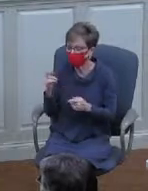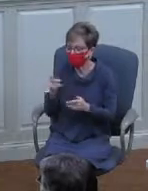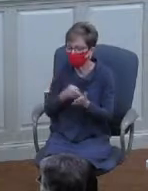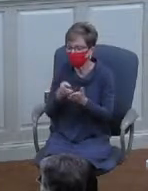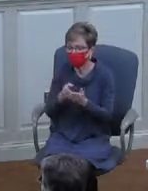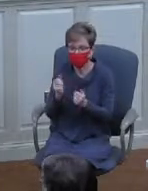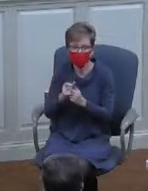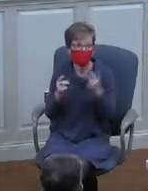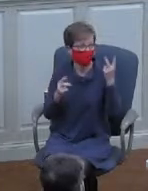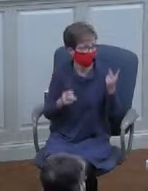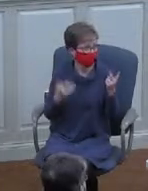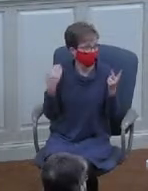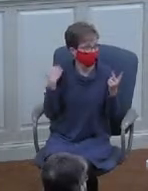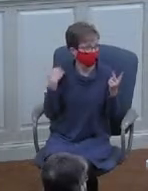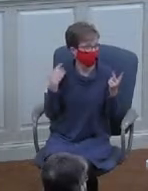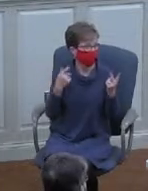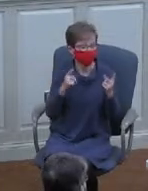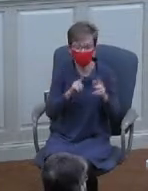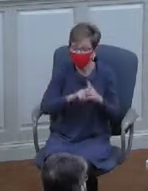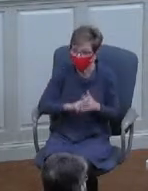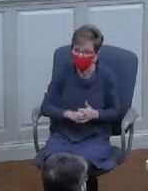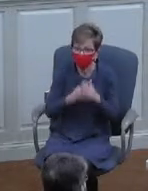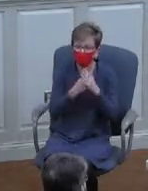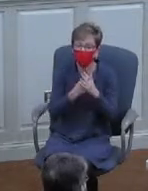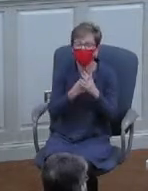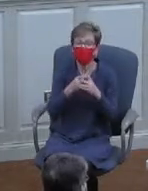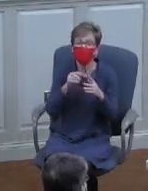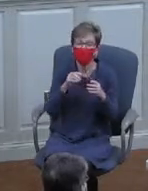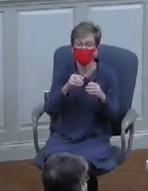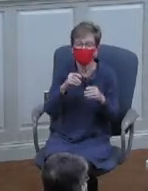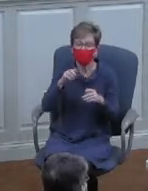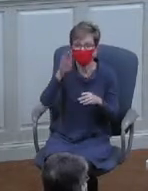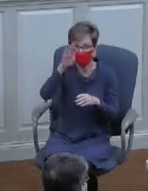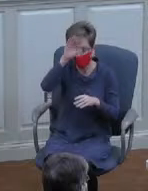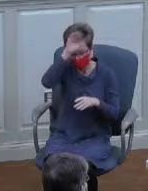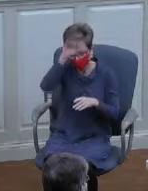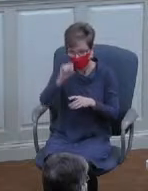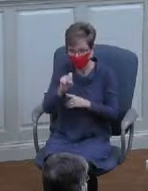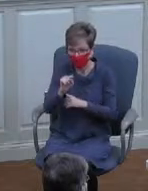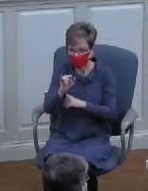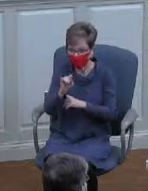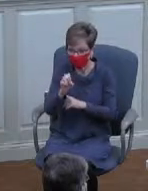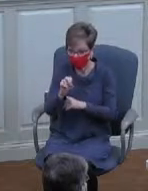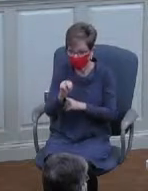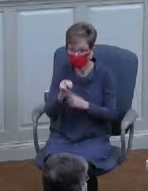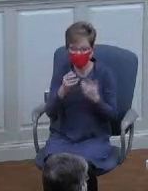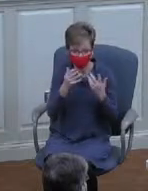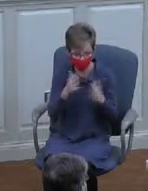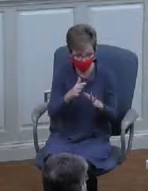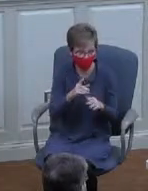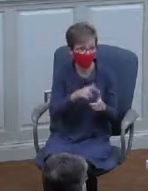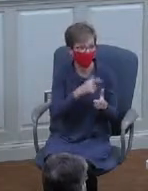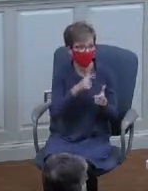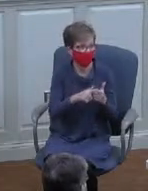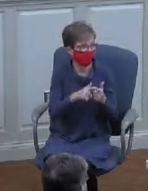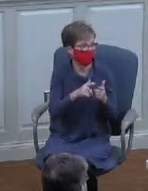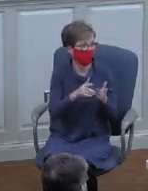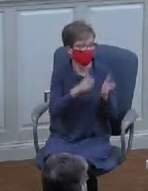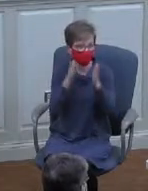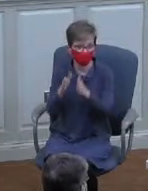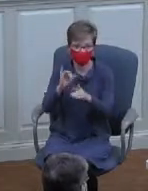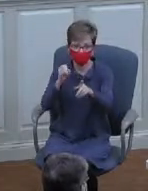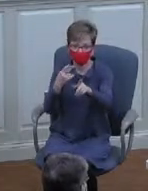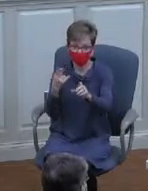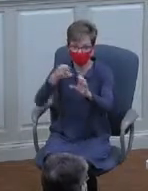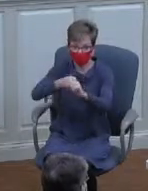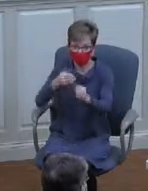the projects really are just now breaking ground. The fire station's just now needing that done. And so we're, with Josh coming